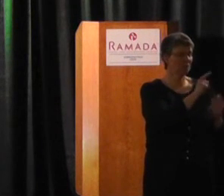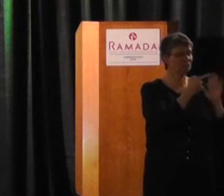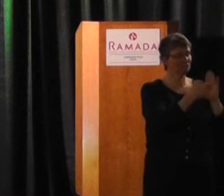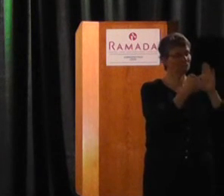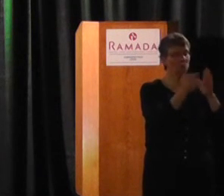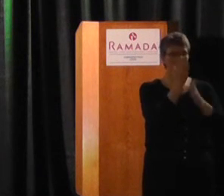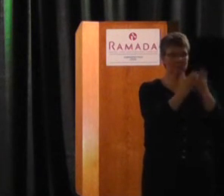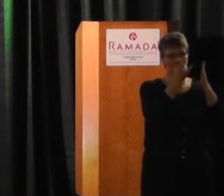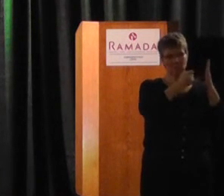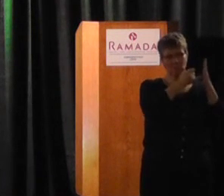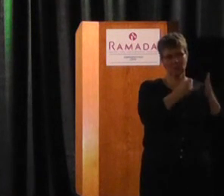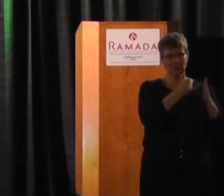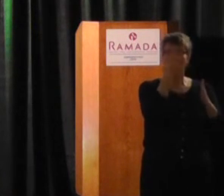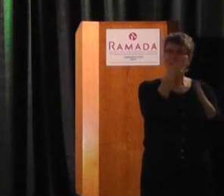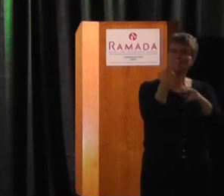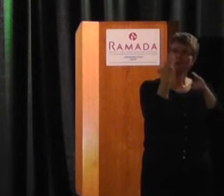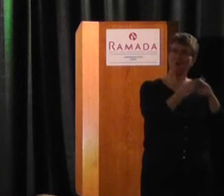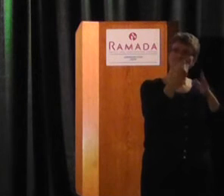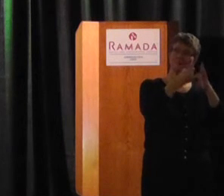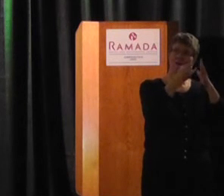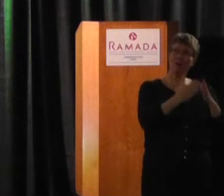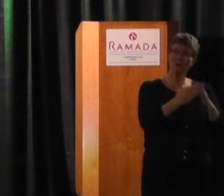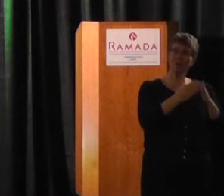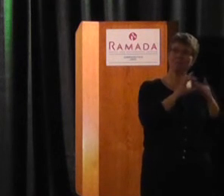the artist of the year. Please welcome Stephanie.